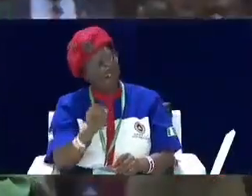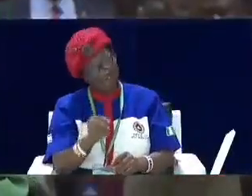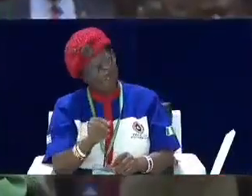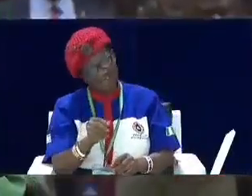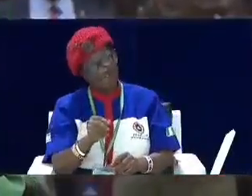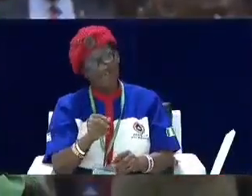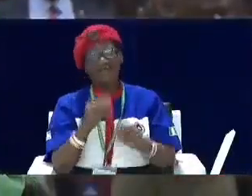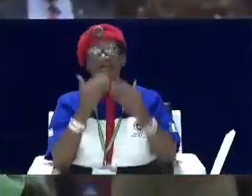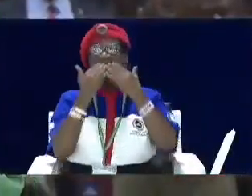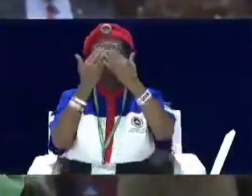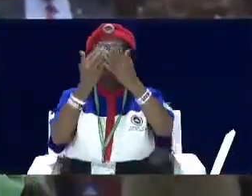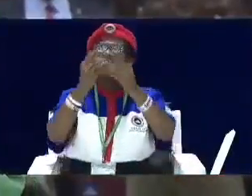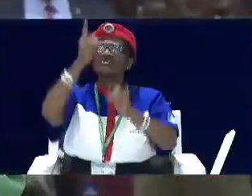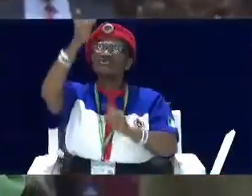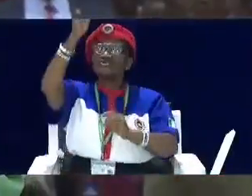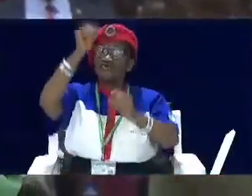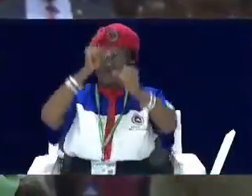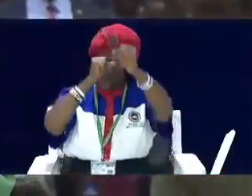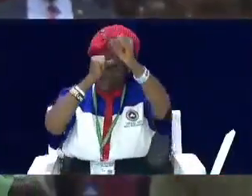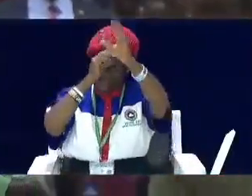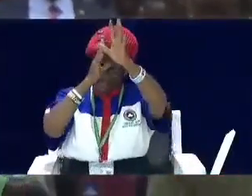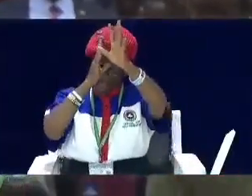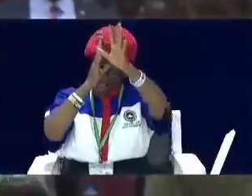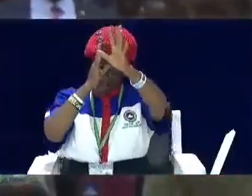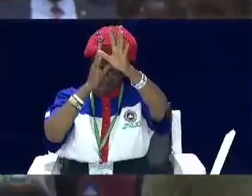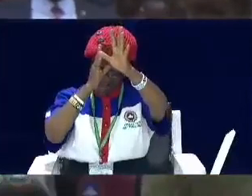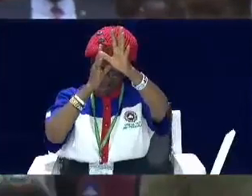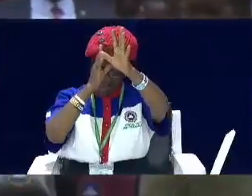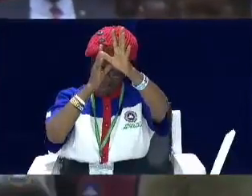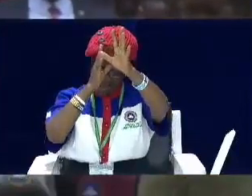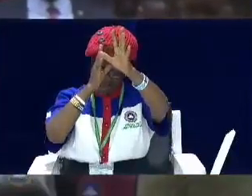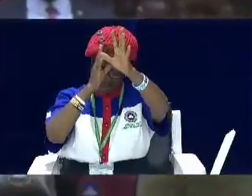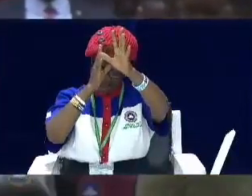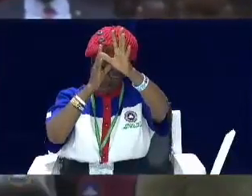Thank you, Father. Bàbá ẹ ṣeun.